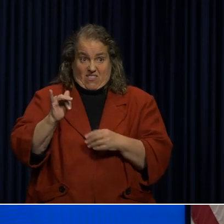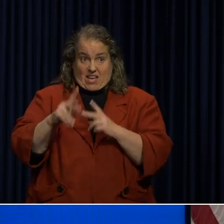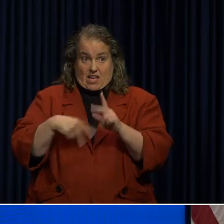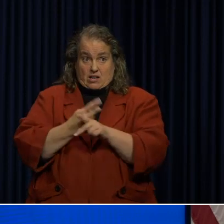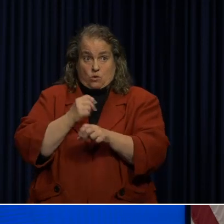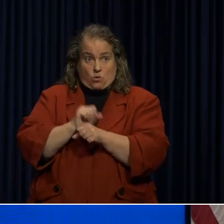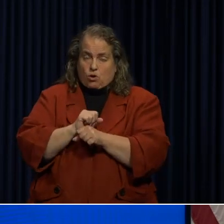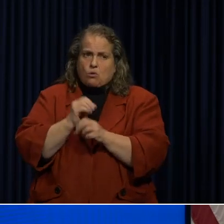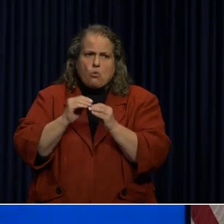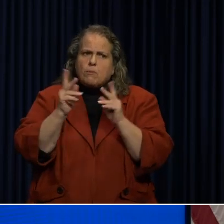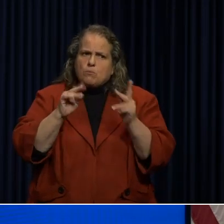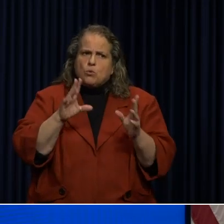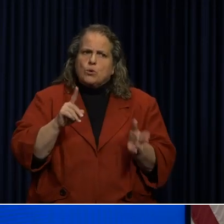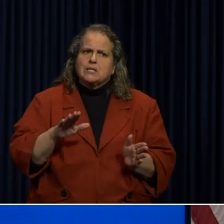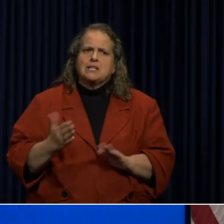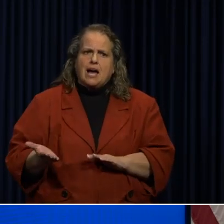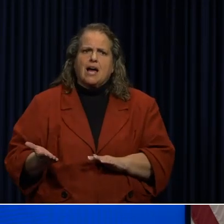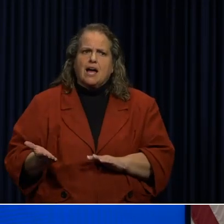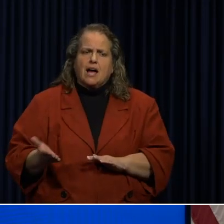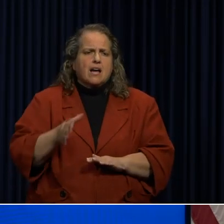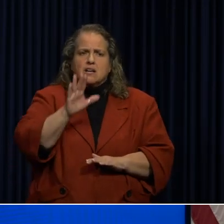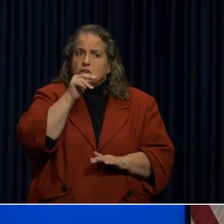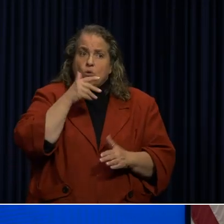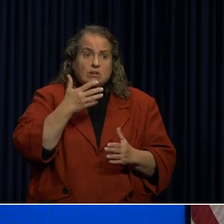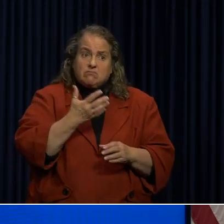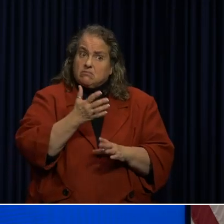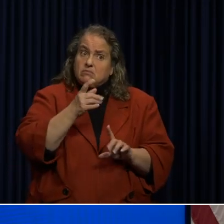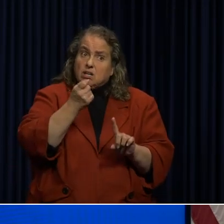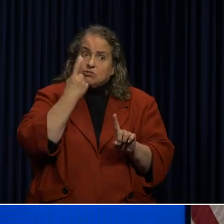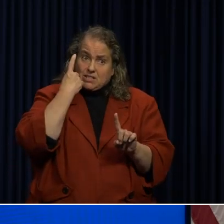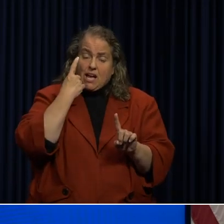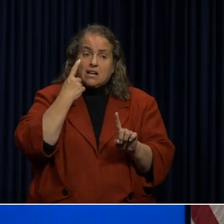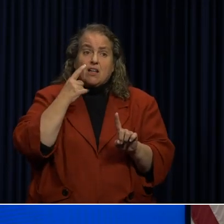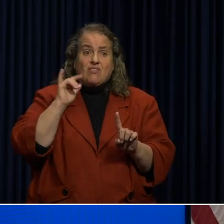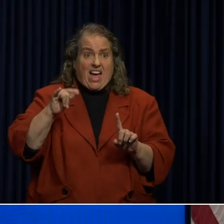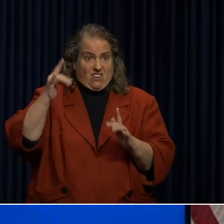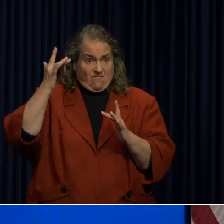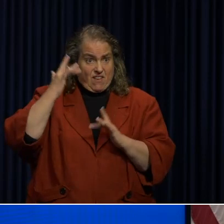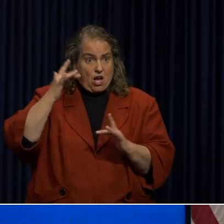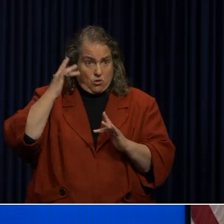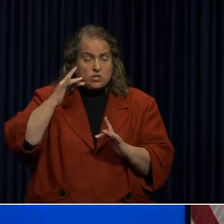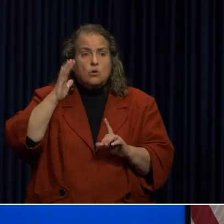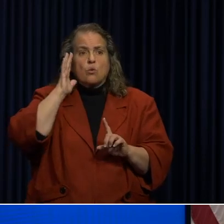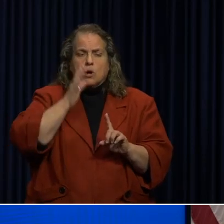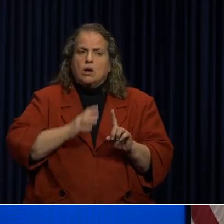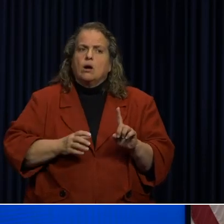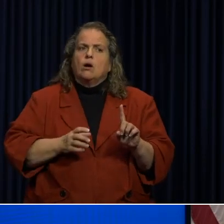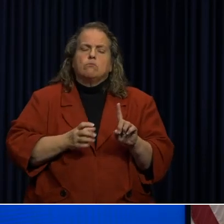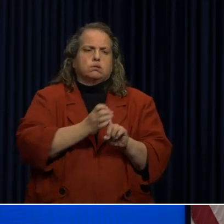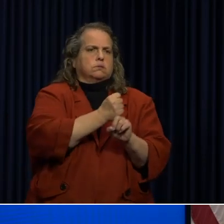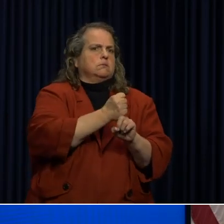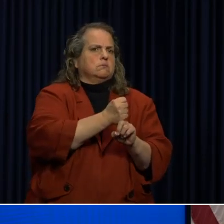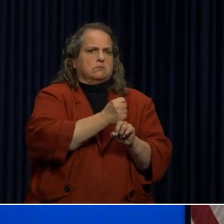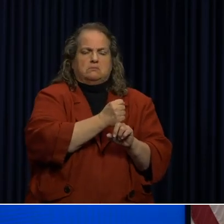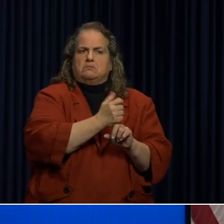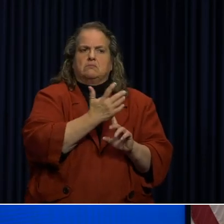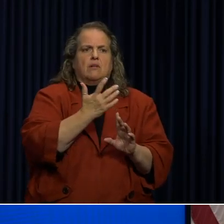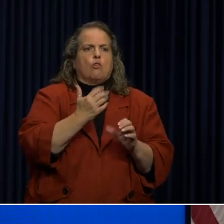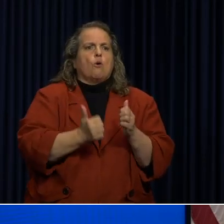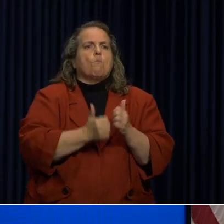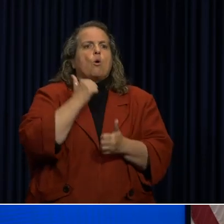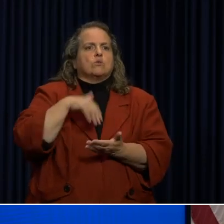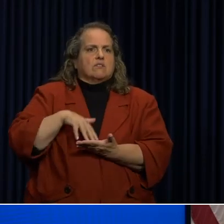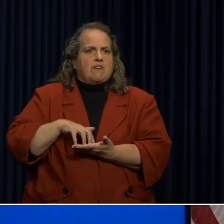people. Don't get me wrong, this virus comes for some of our most vulnerable, and we're not going to be able to stop it